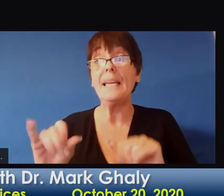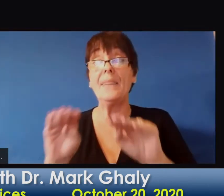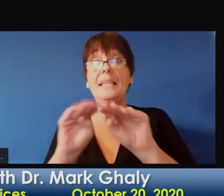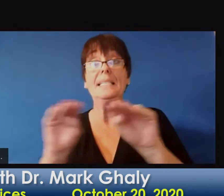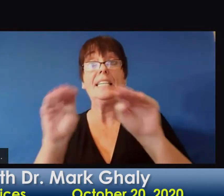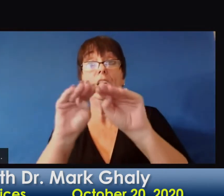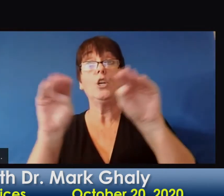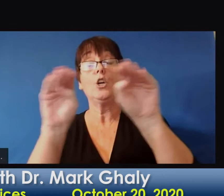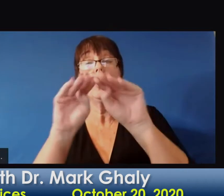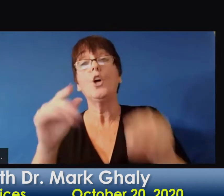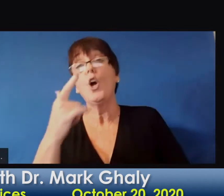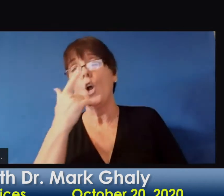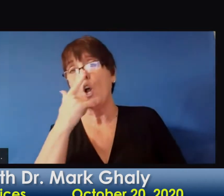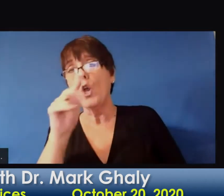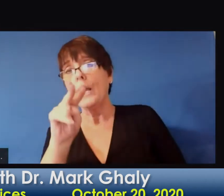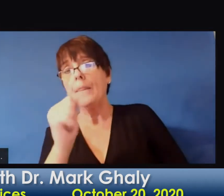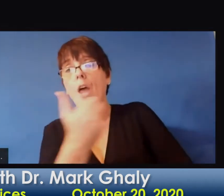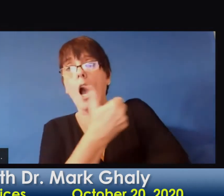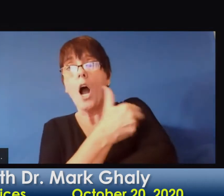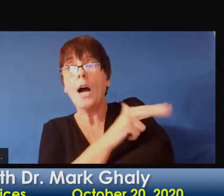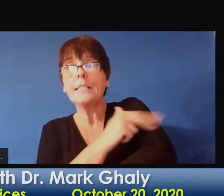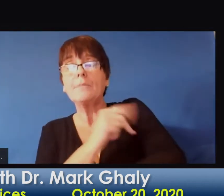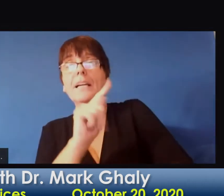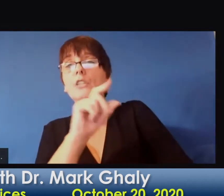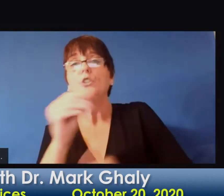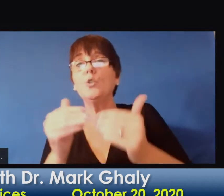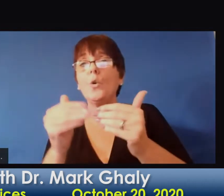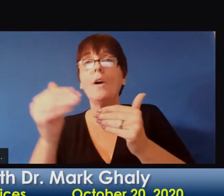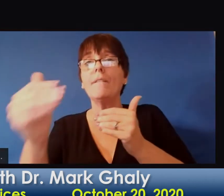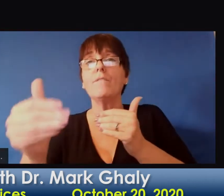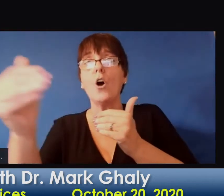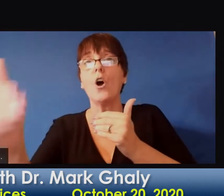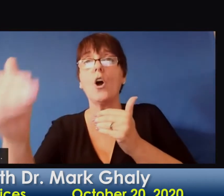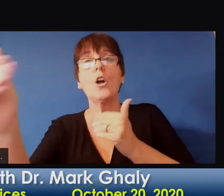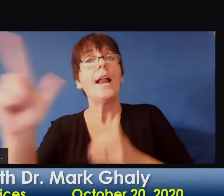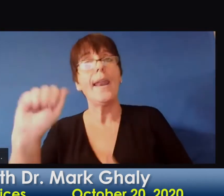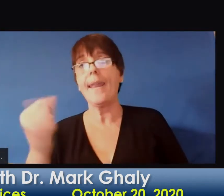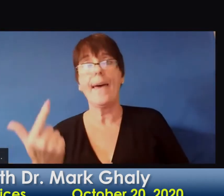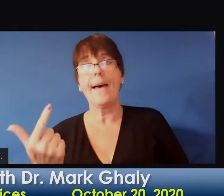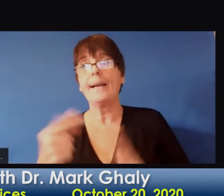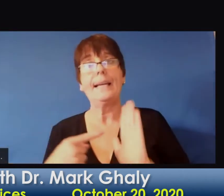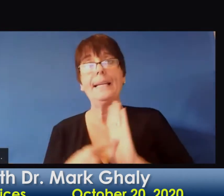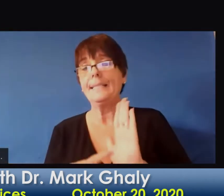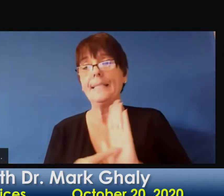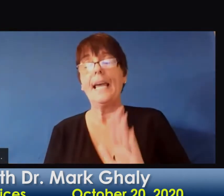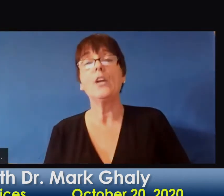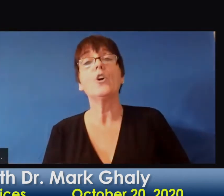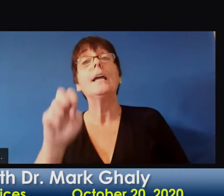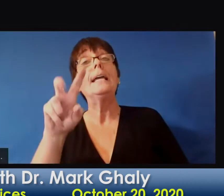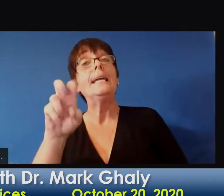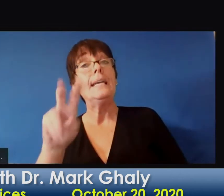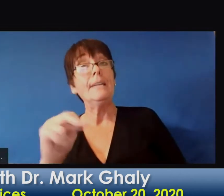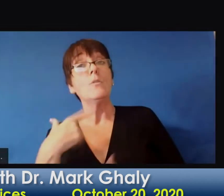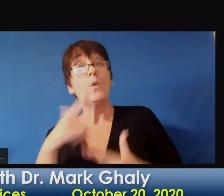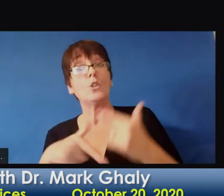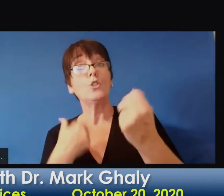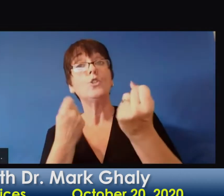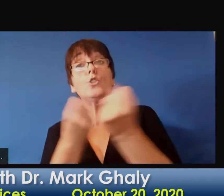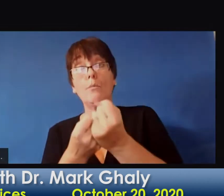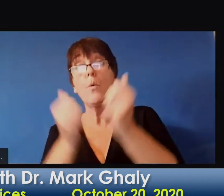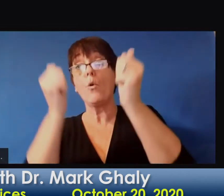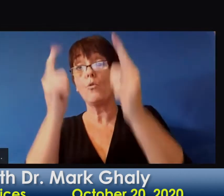system, that looking at hospitalizations is too far a lagging indicator. And even though we want to support all